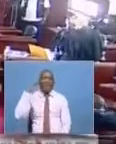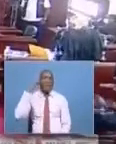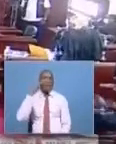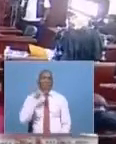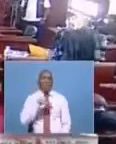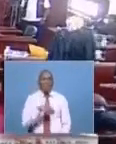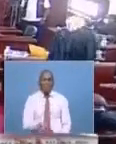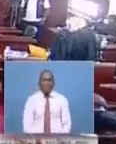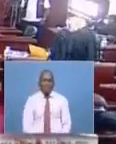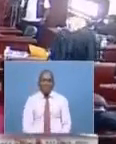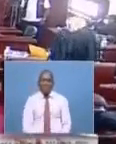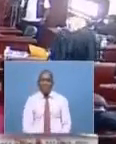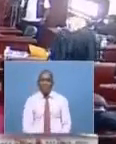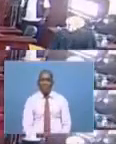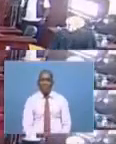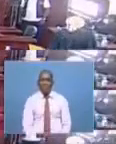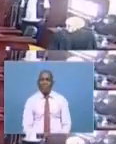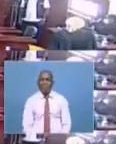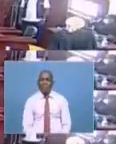formulation